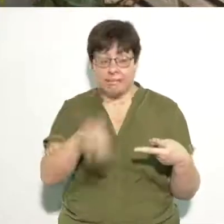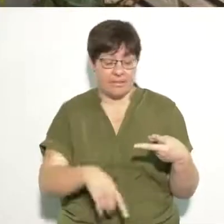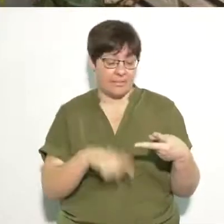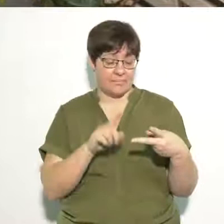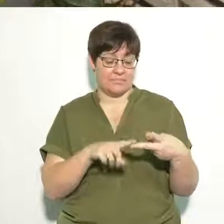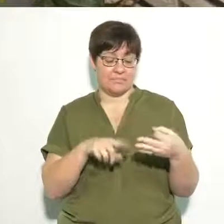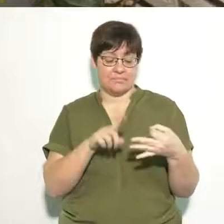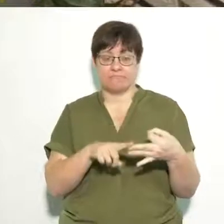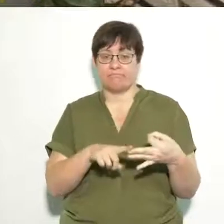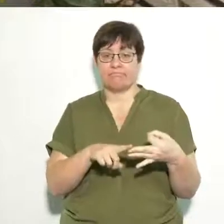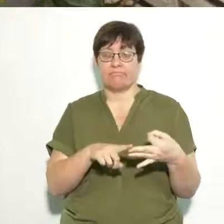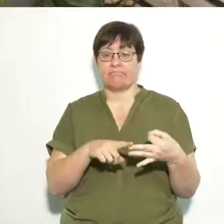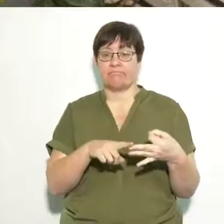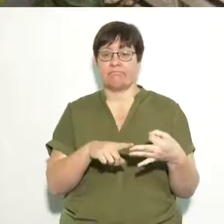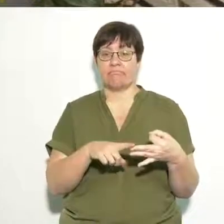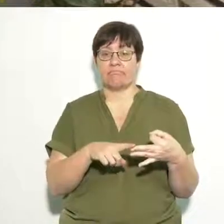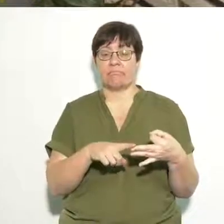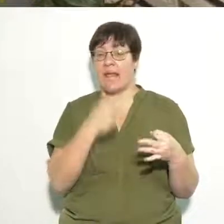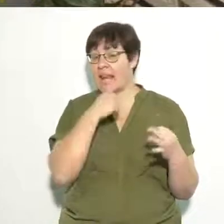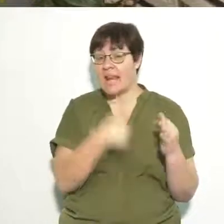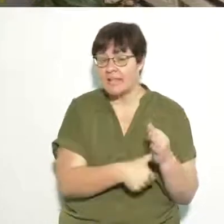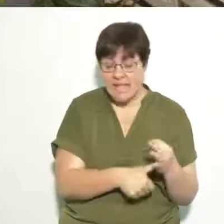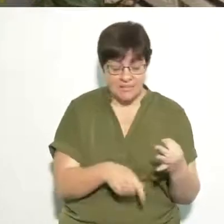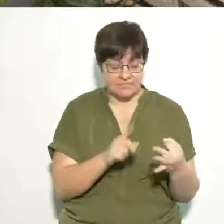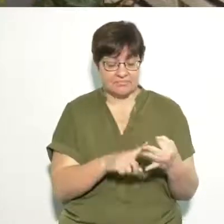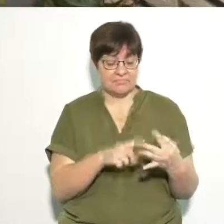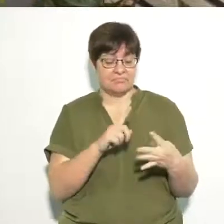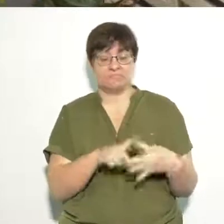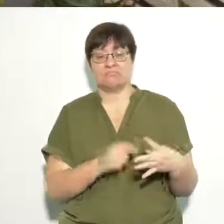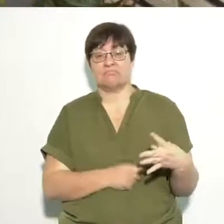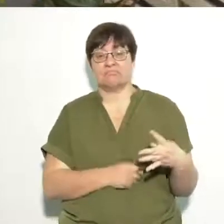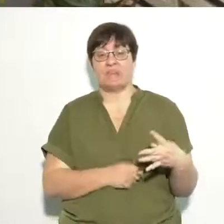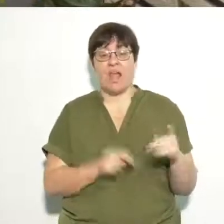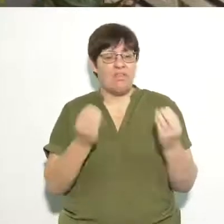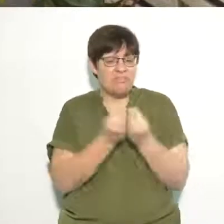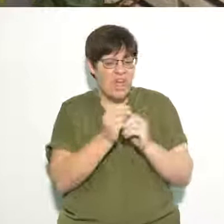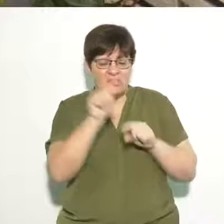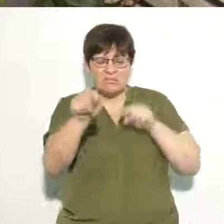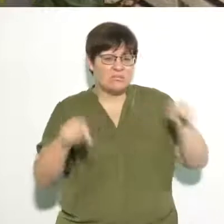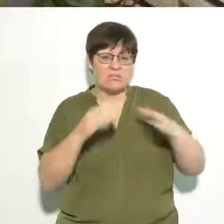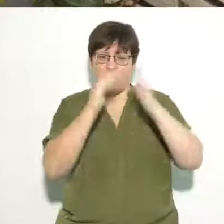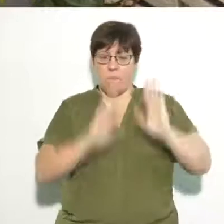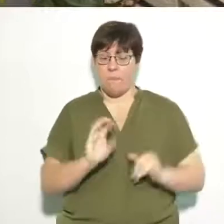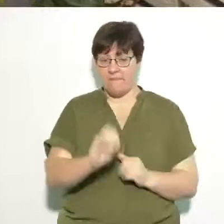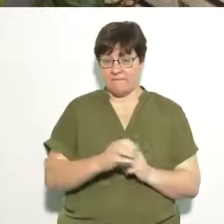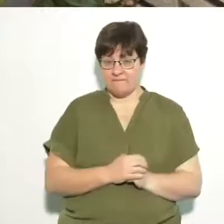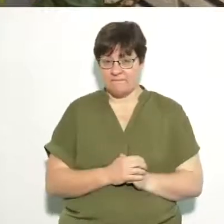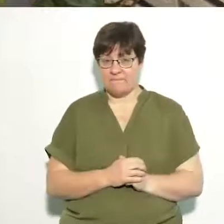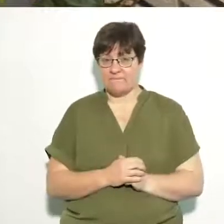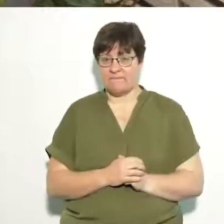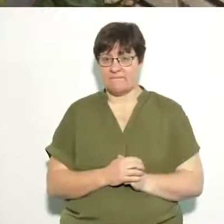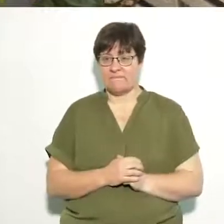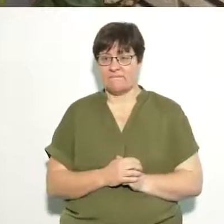animals, letters, as well as objects around our homes.